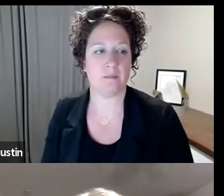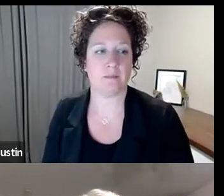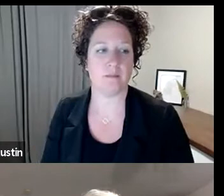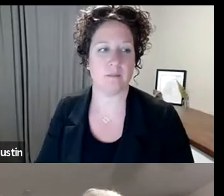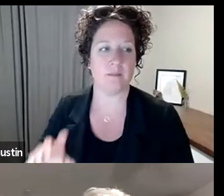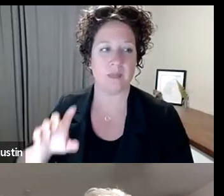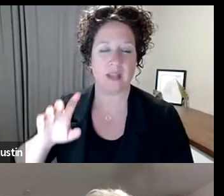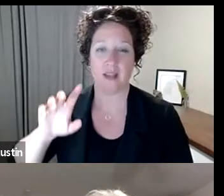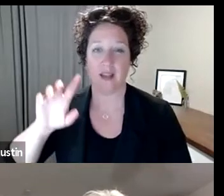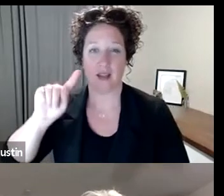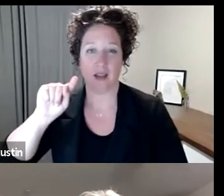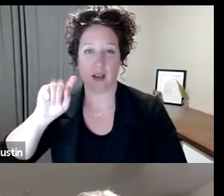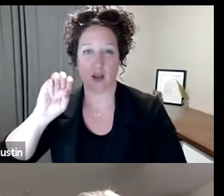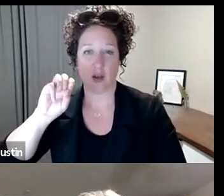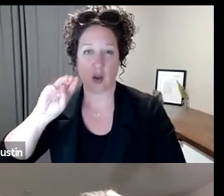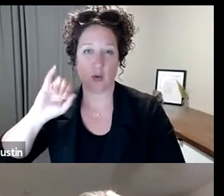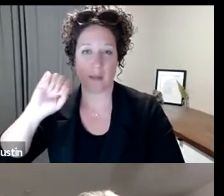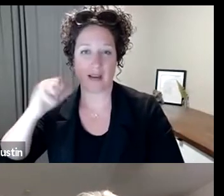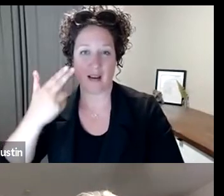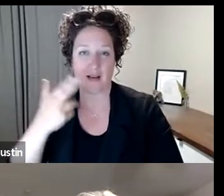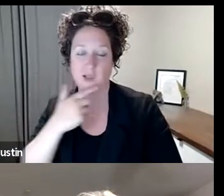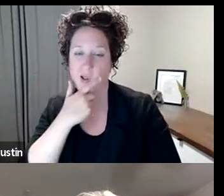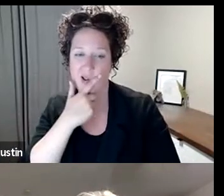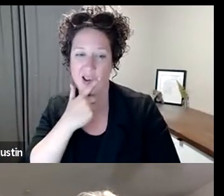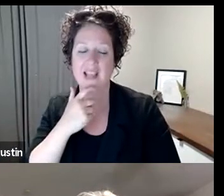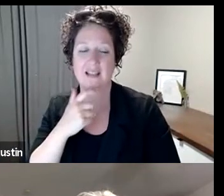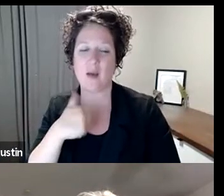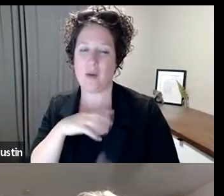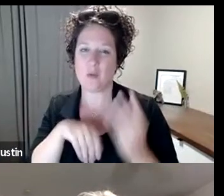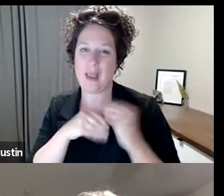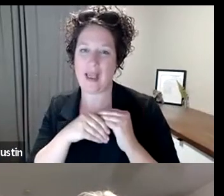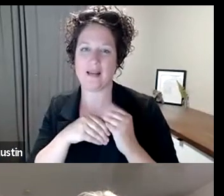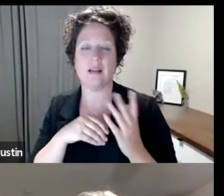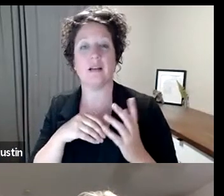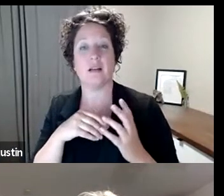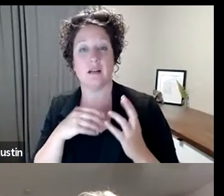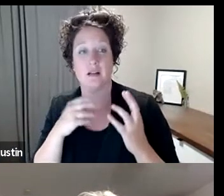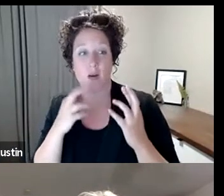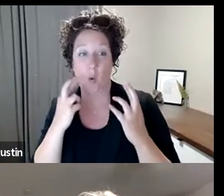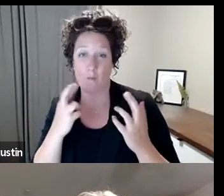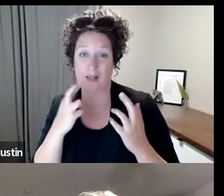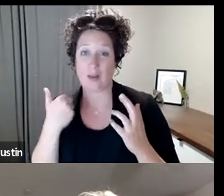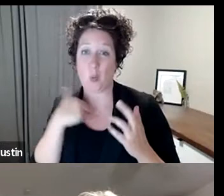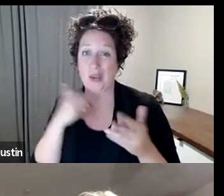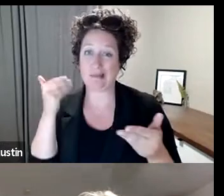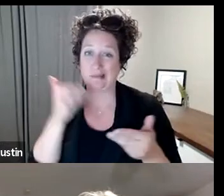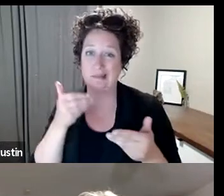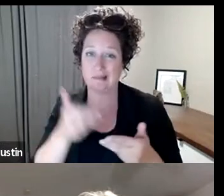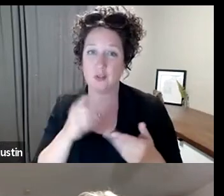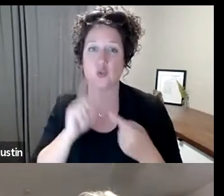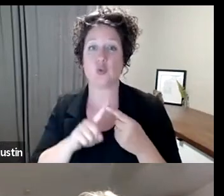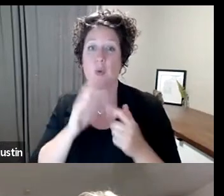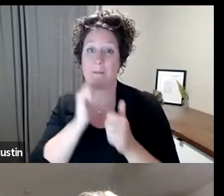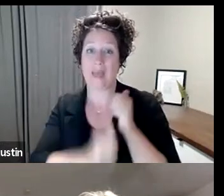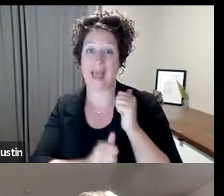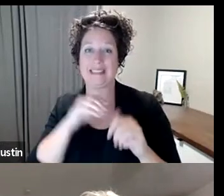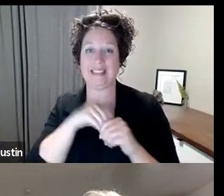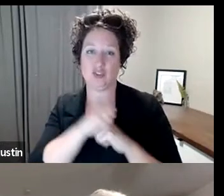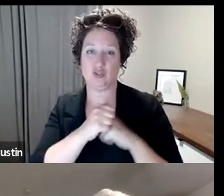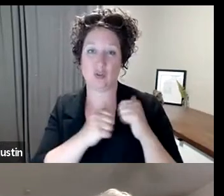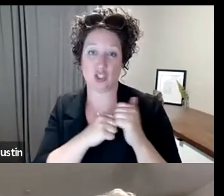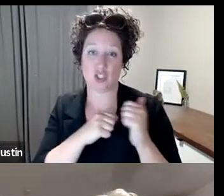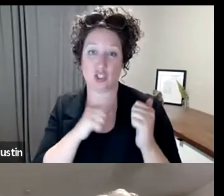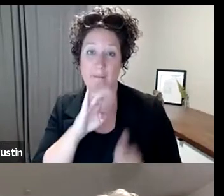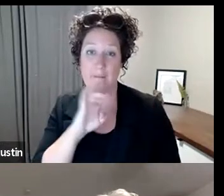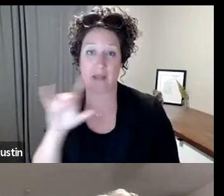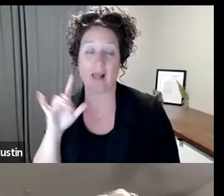just build on what Cecilia said there, we are, hopefully hours, days away from passage of an infrastructure bill that